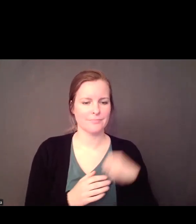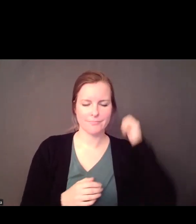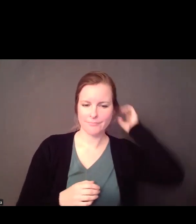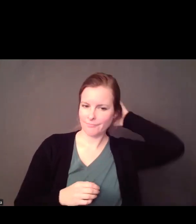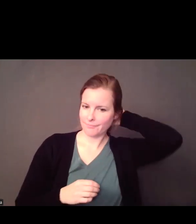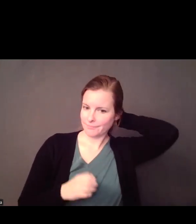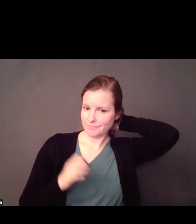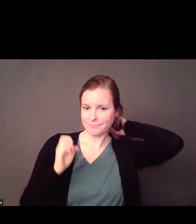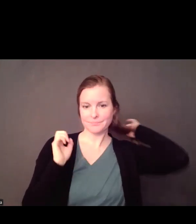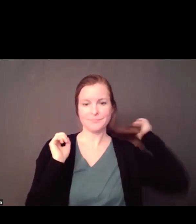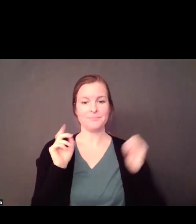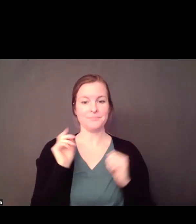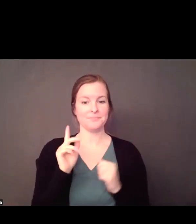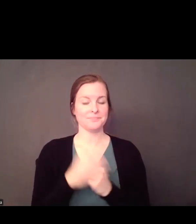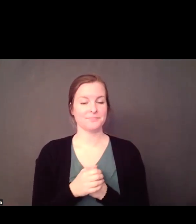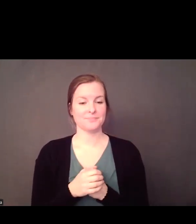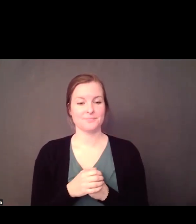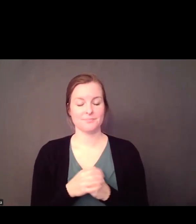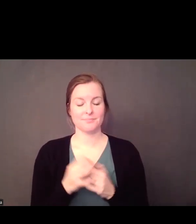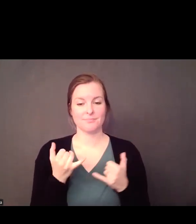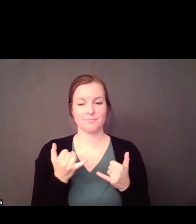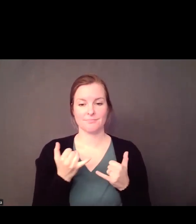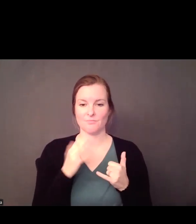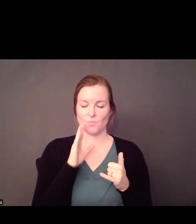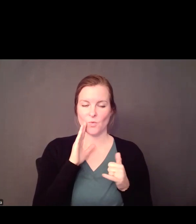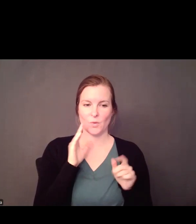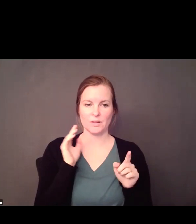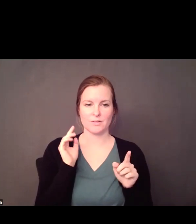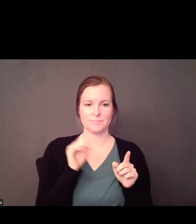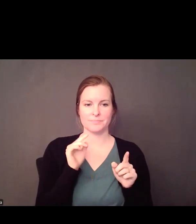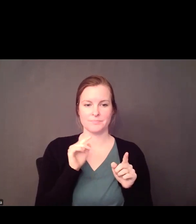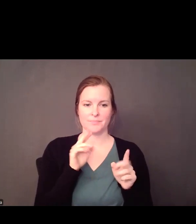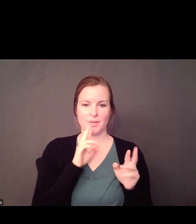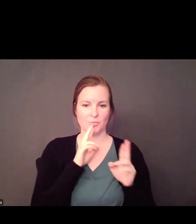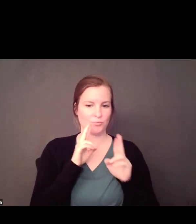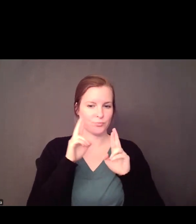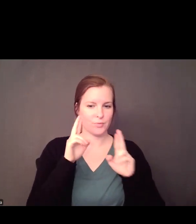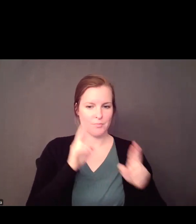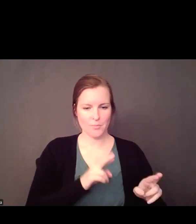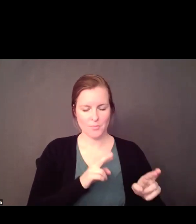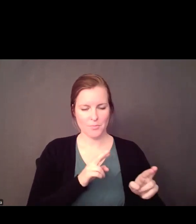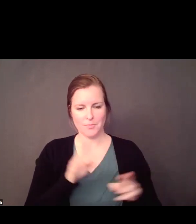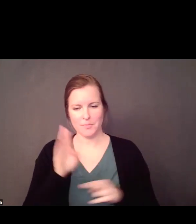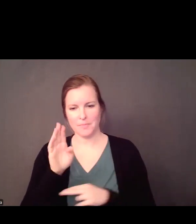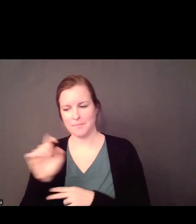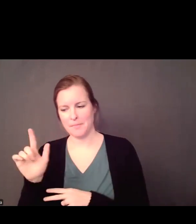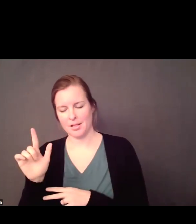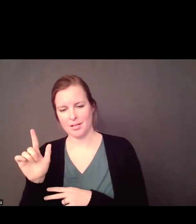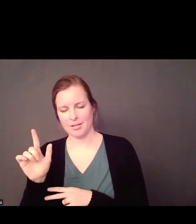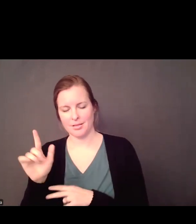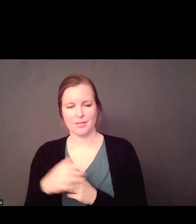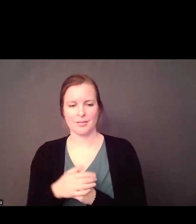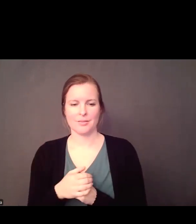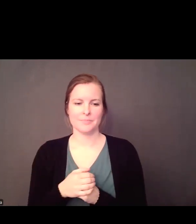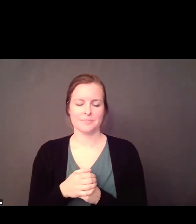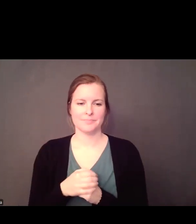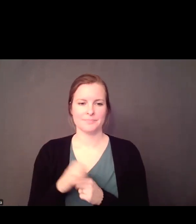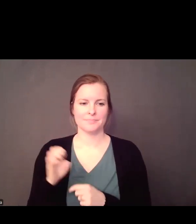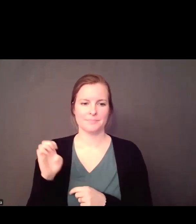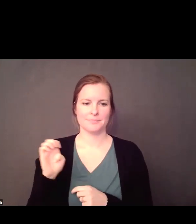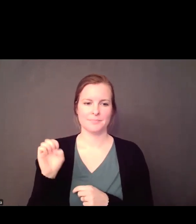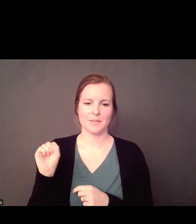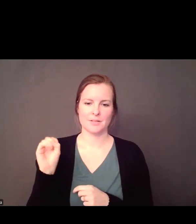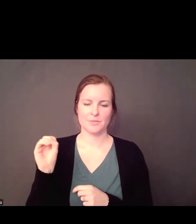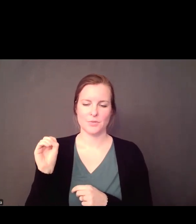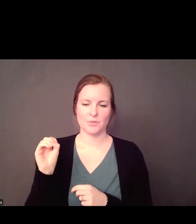All right. Now we're going to take a look at the report and bill, which our ESO partners will submit on a